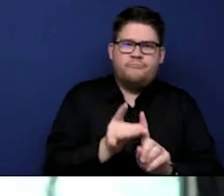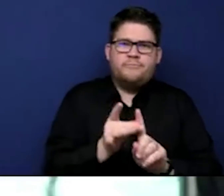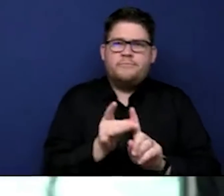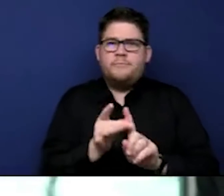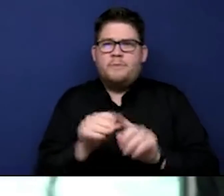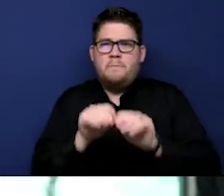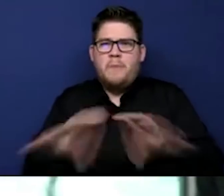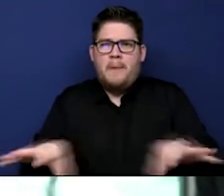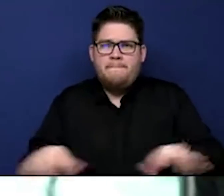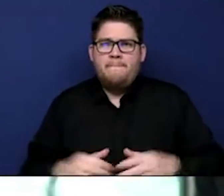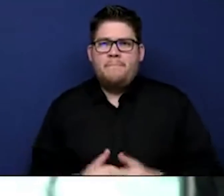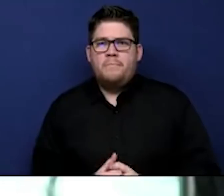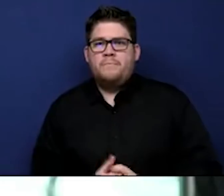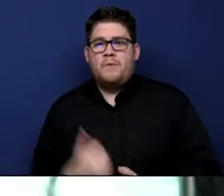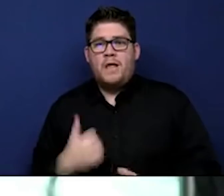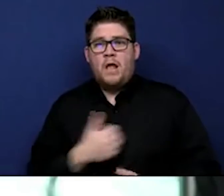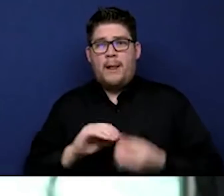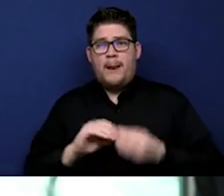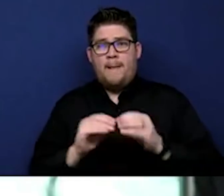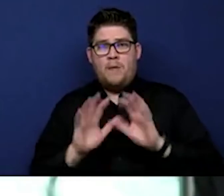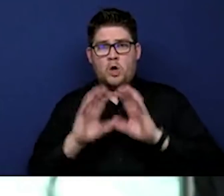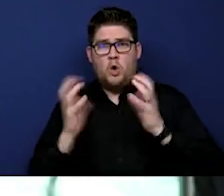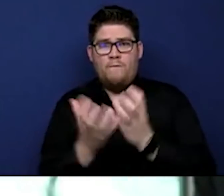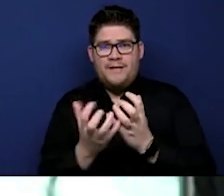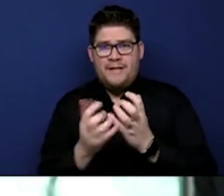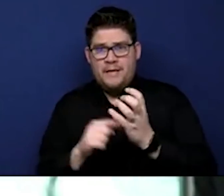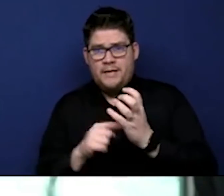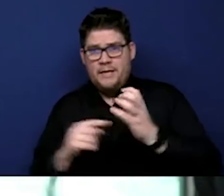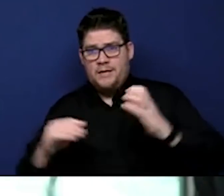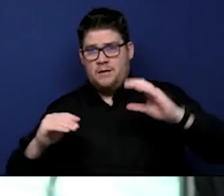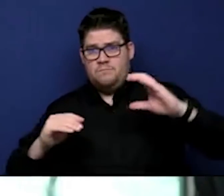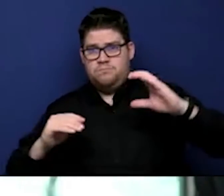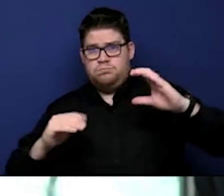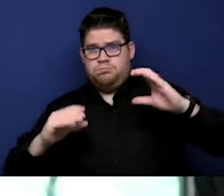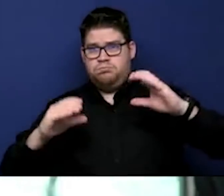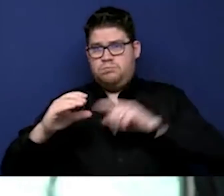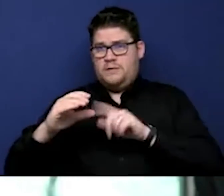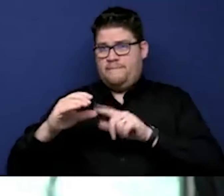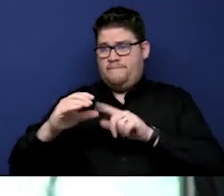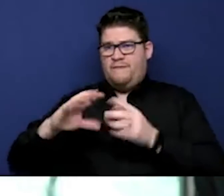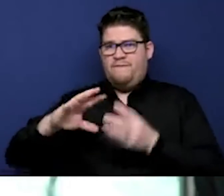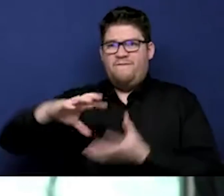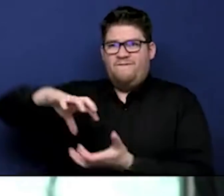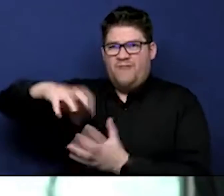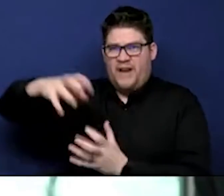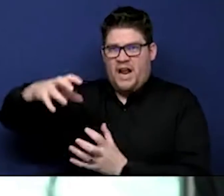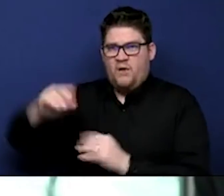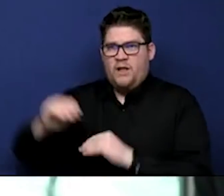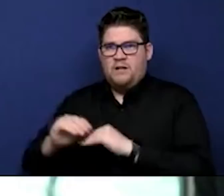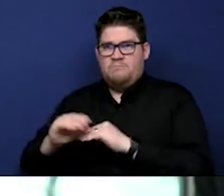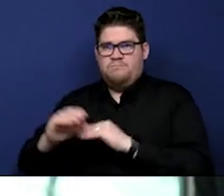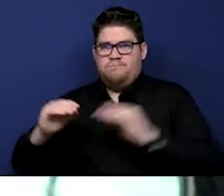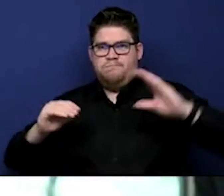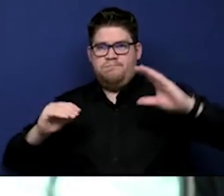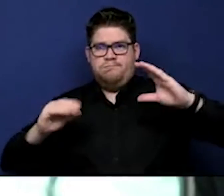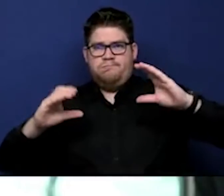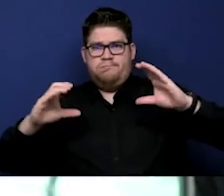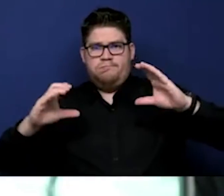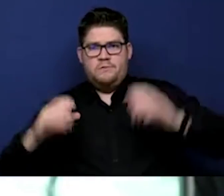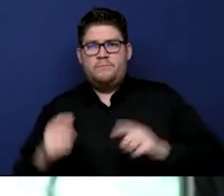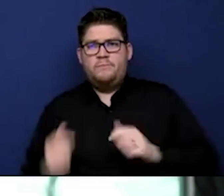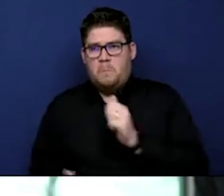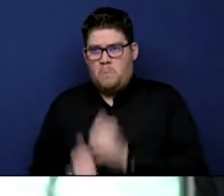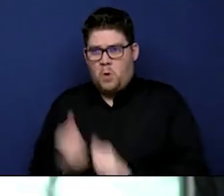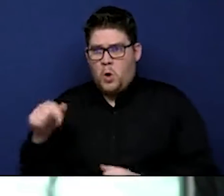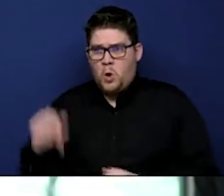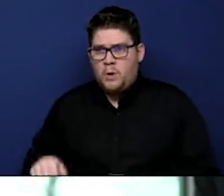seeing here in BC and in other parts of Canada. And for us, it's the B117 strain that seems to